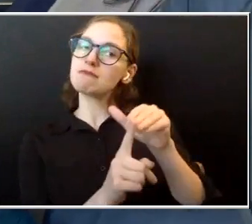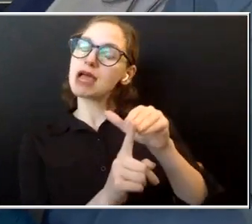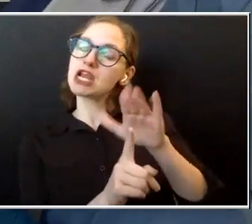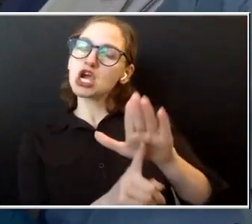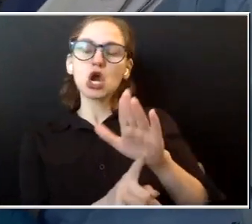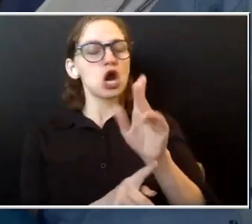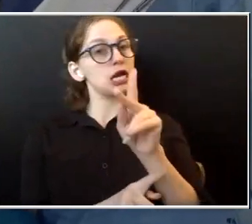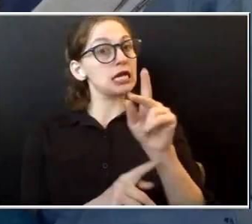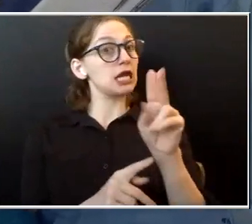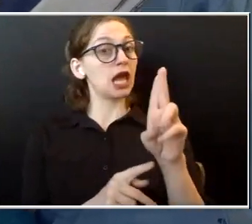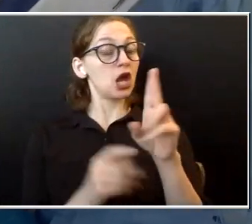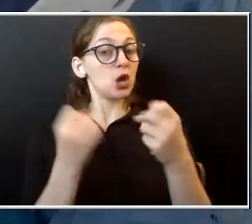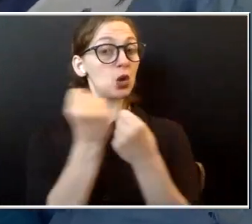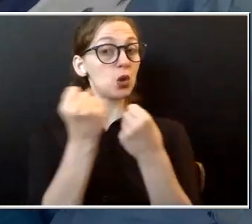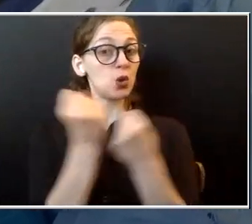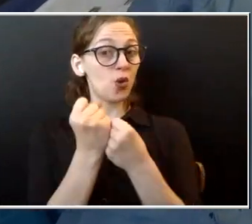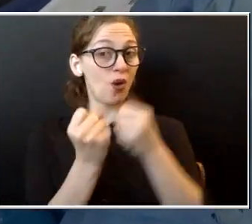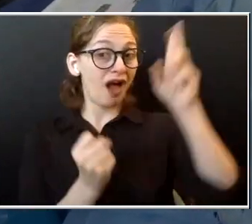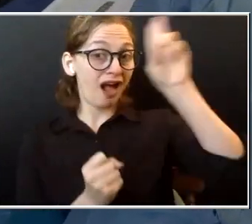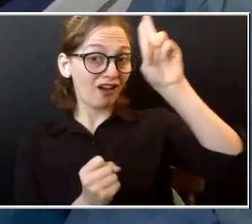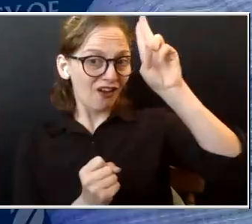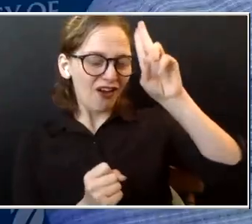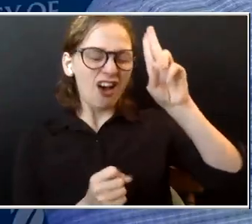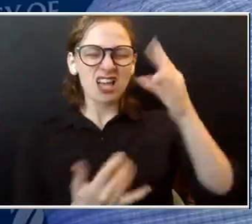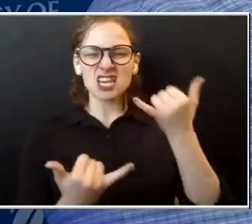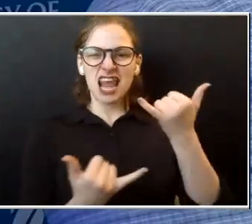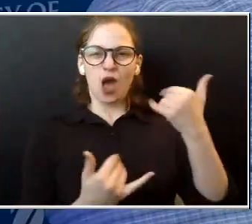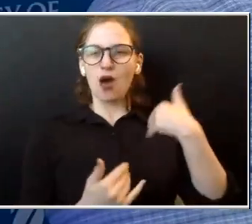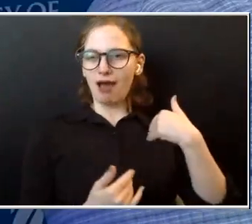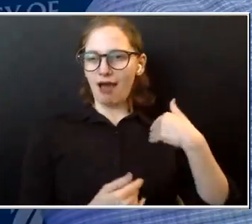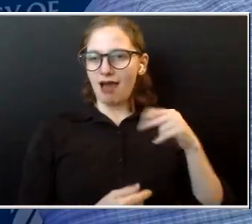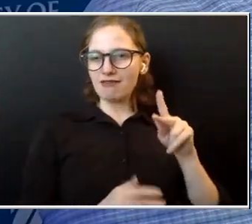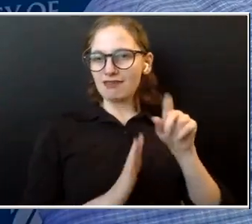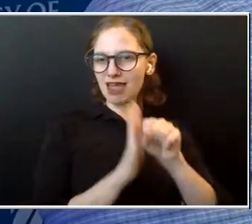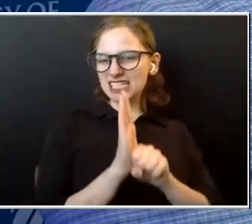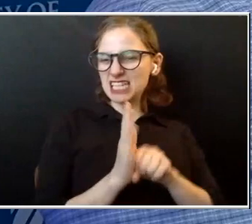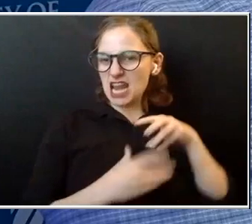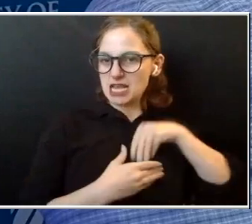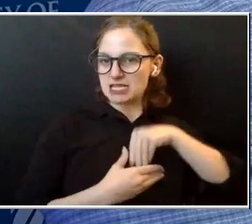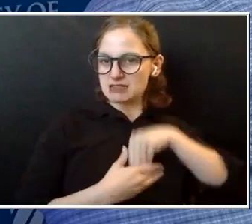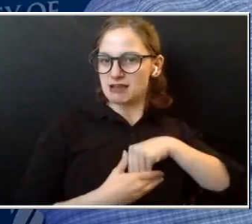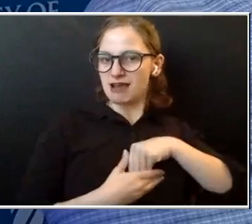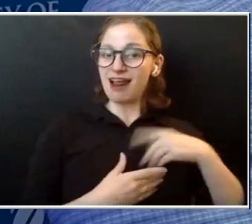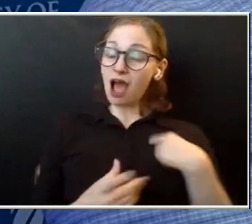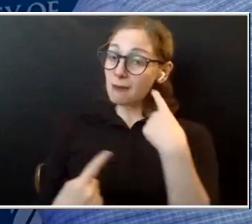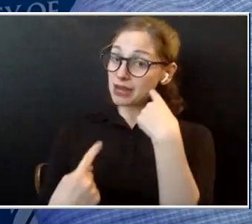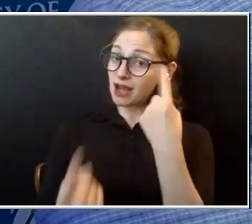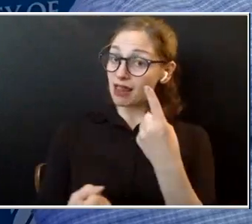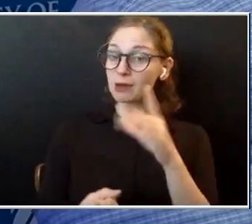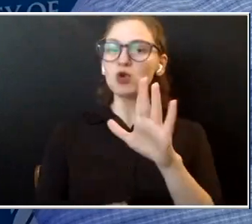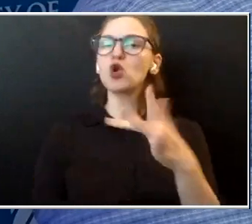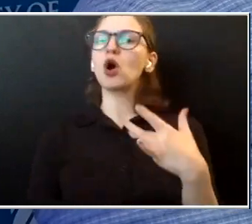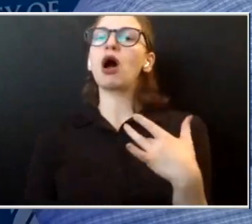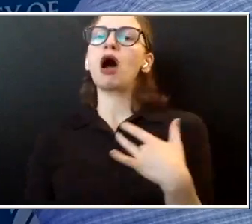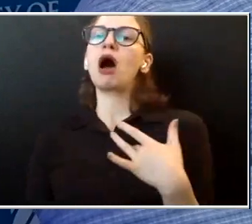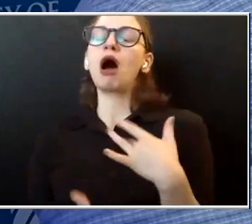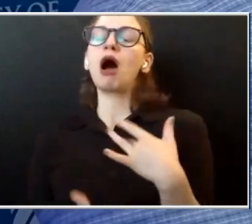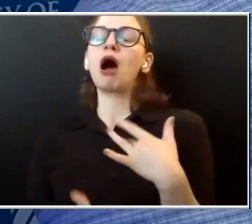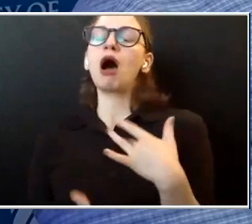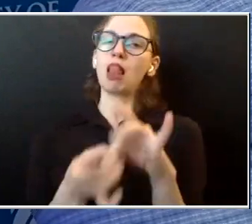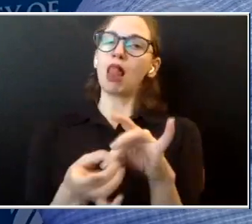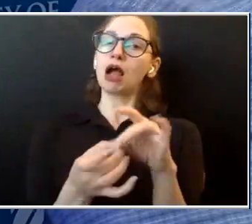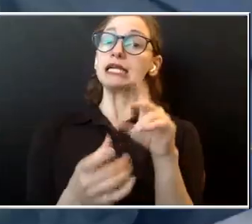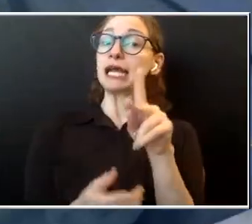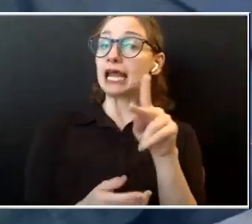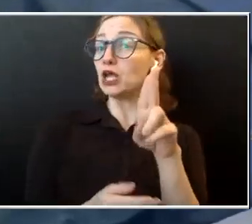has purple deep inside. I've been telling him through this process that, your heart may belong to KU, but your